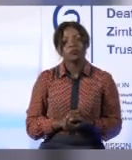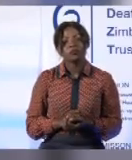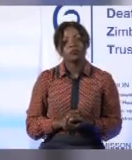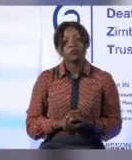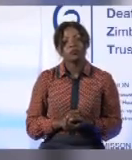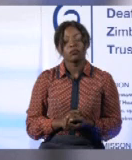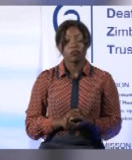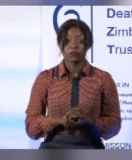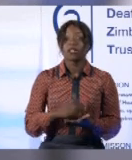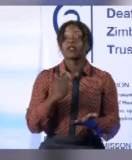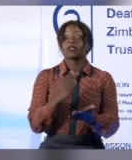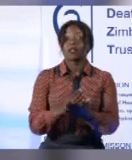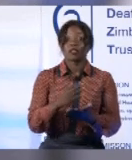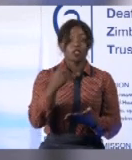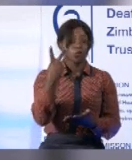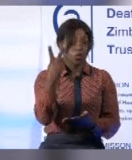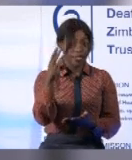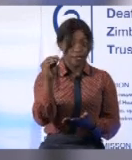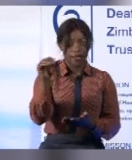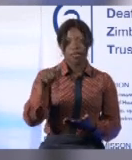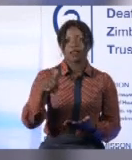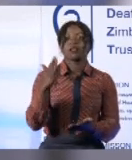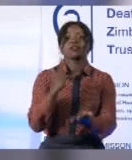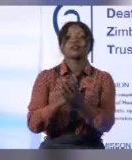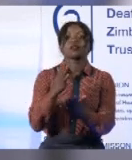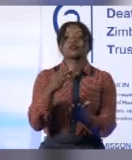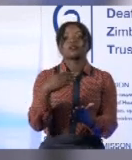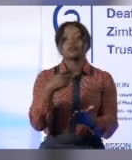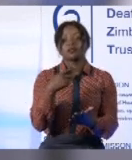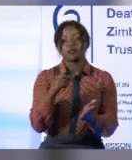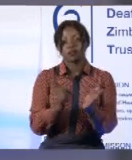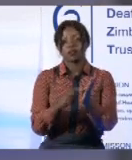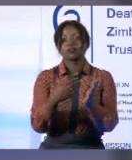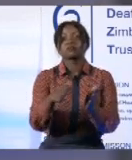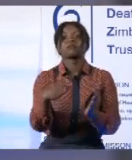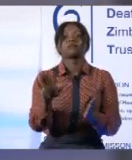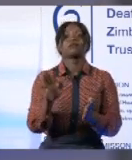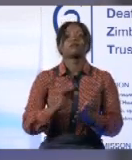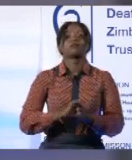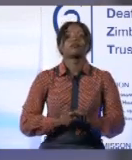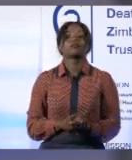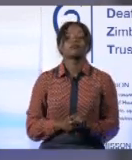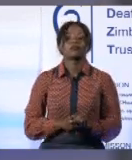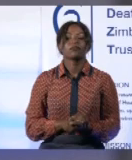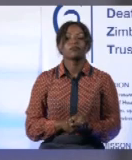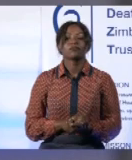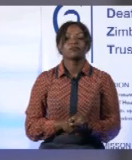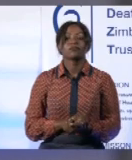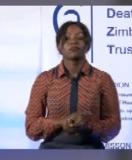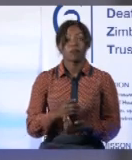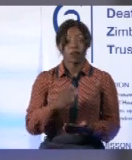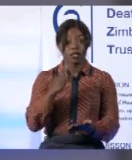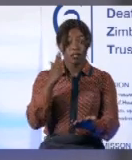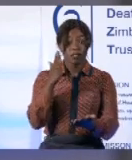I was 20 by then. You were 20. Uh-huh. And I was 18 when I just finished my old